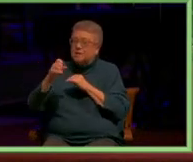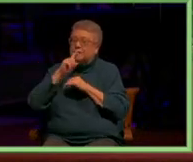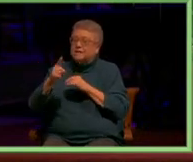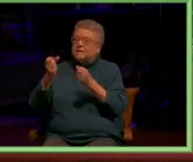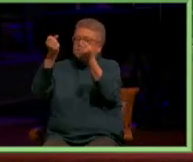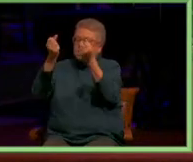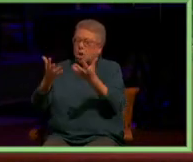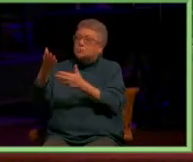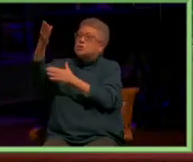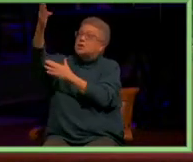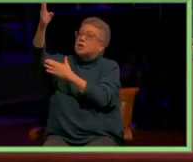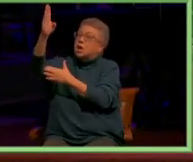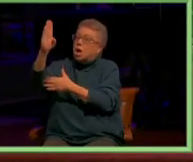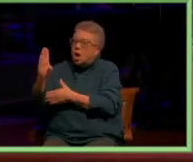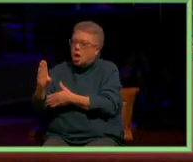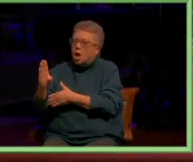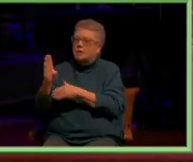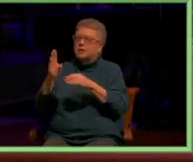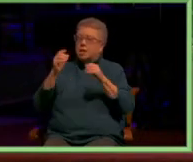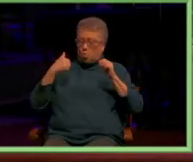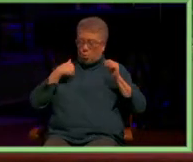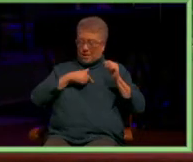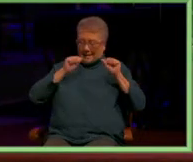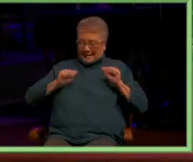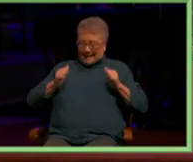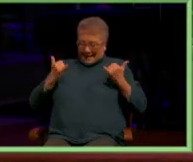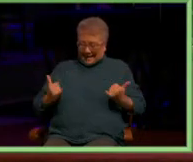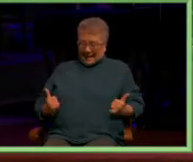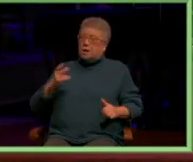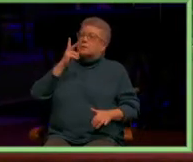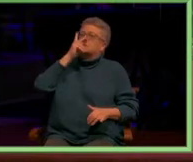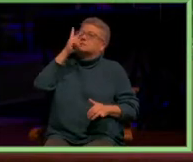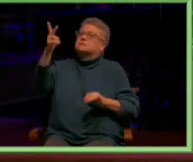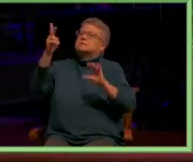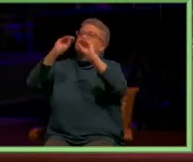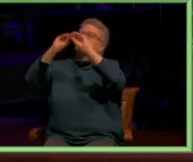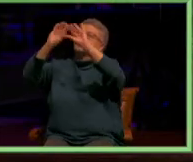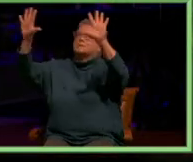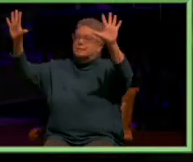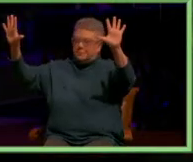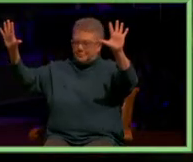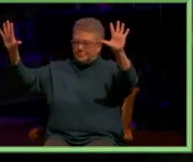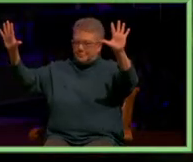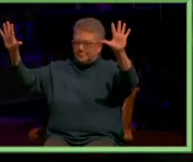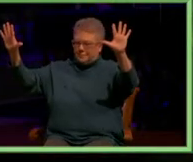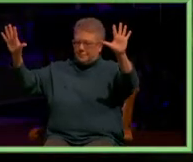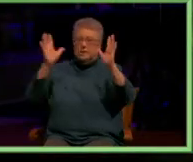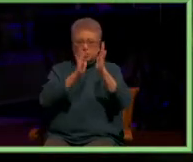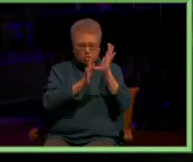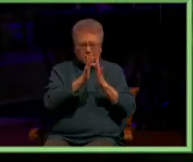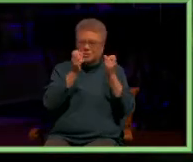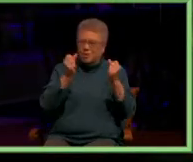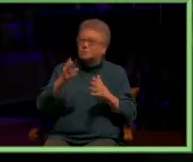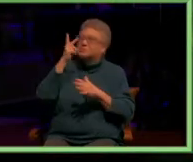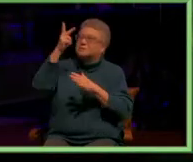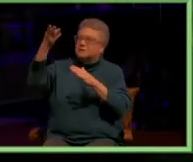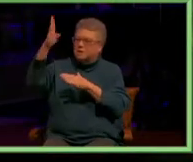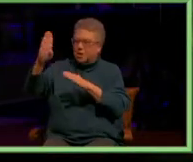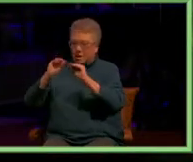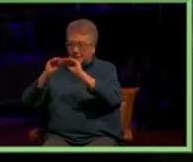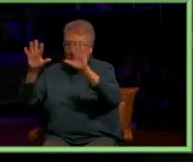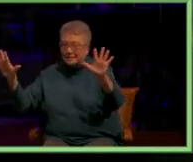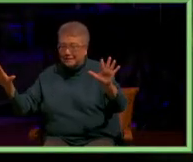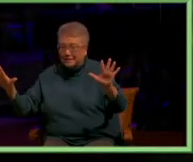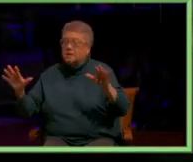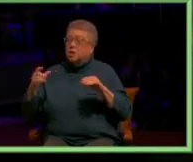brought God into view for us. He has brought us God in the flesh. Can you think about this for a moment? We